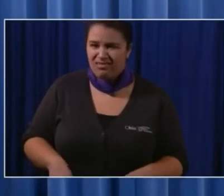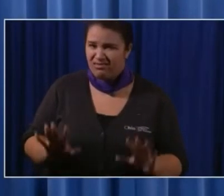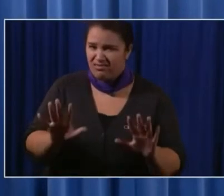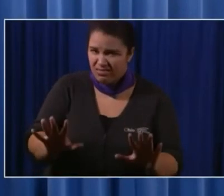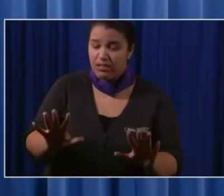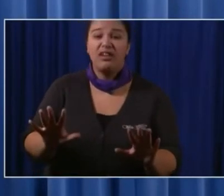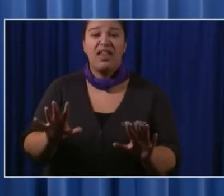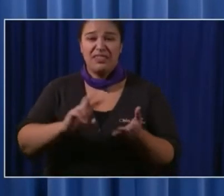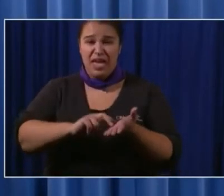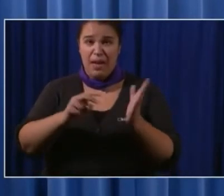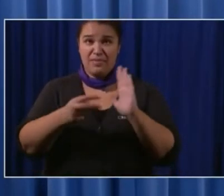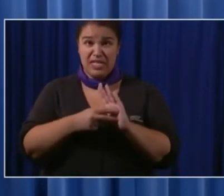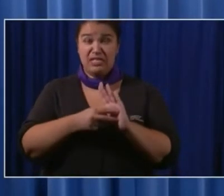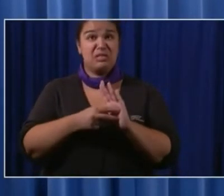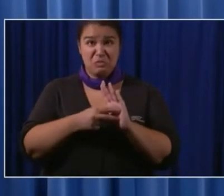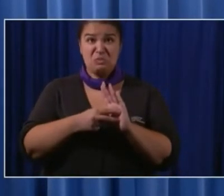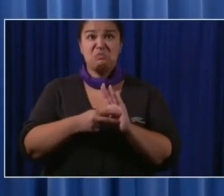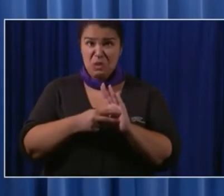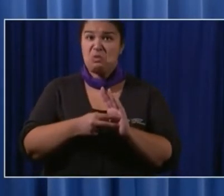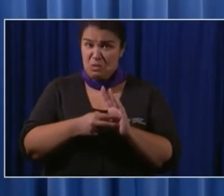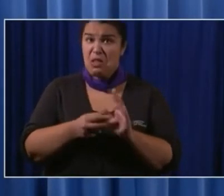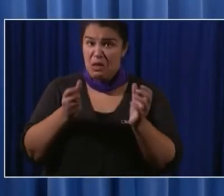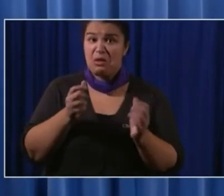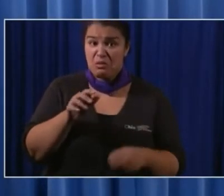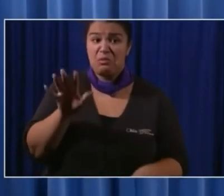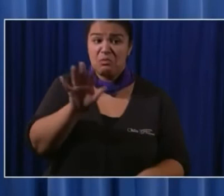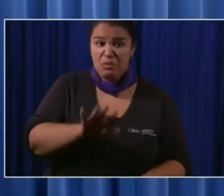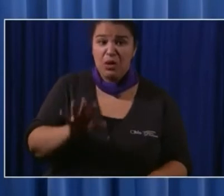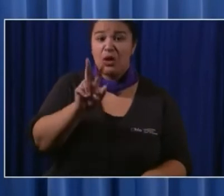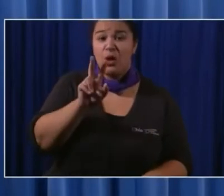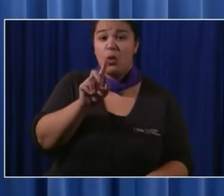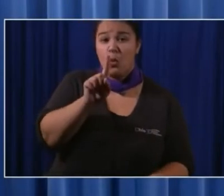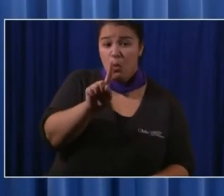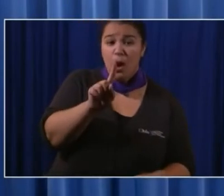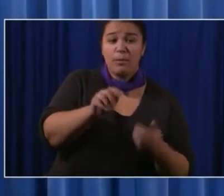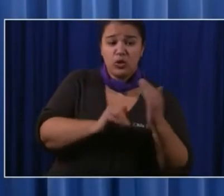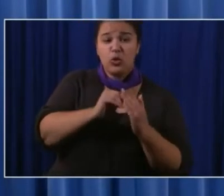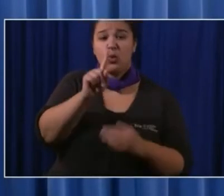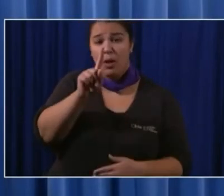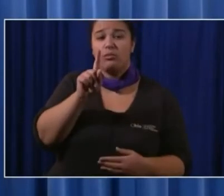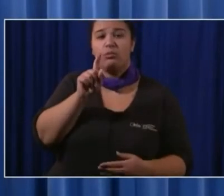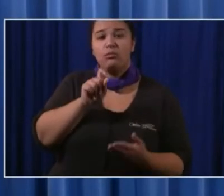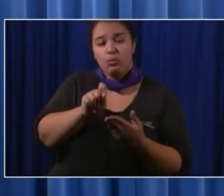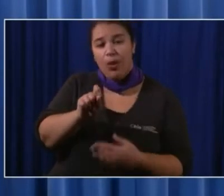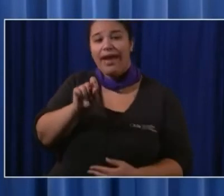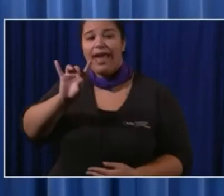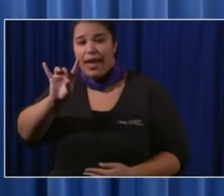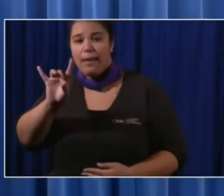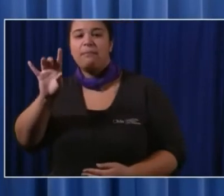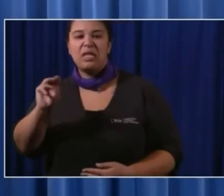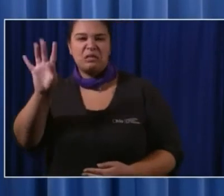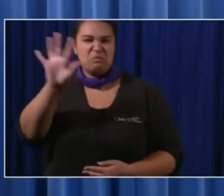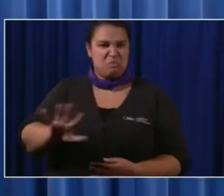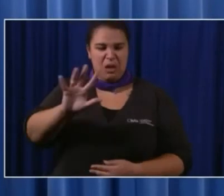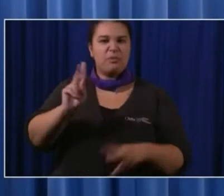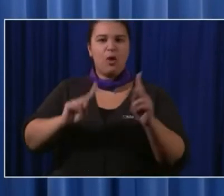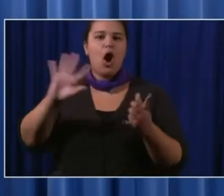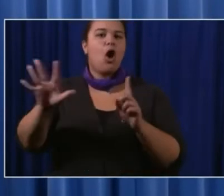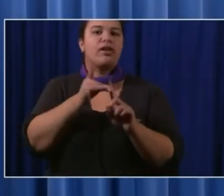had the virus without overrunning hospitals and seeing massive spikes projected out of the gate, couldn't it mean that